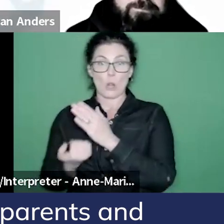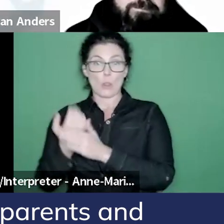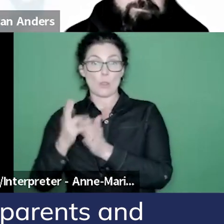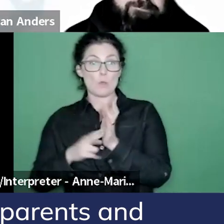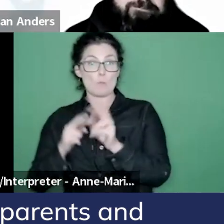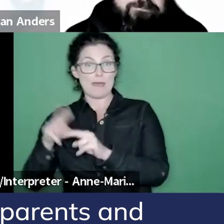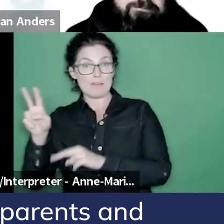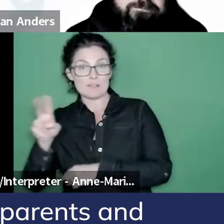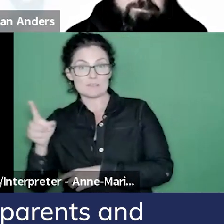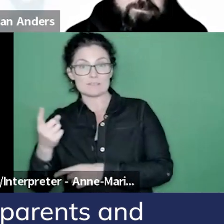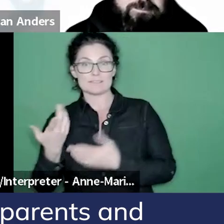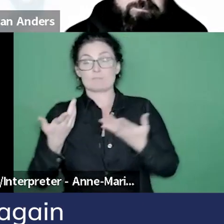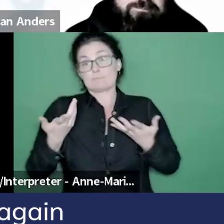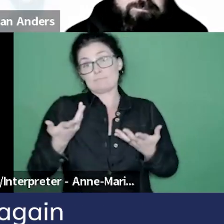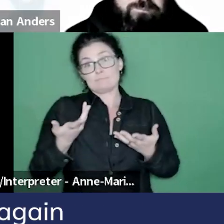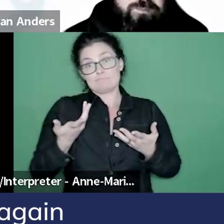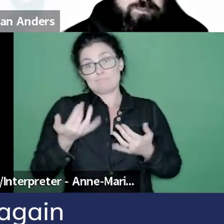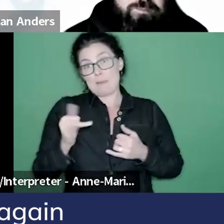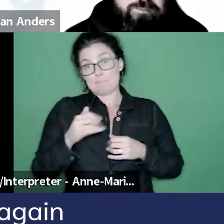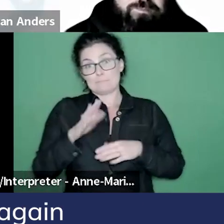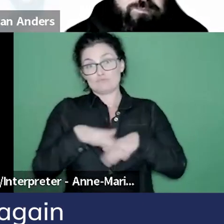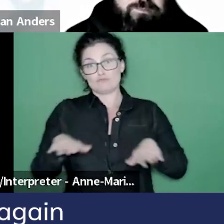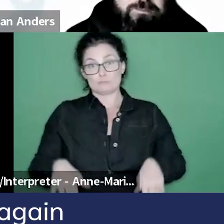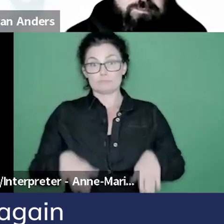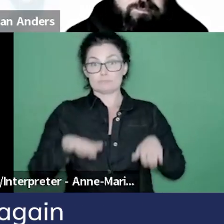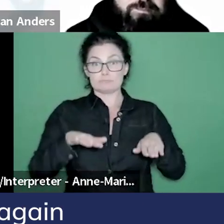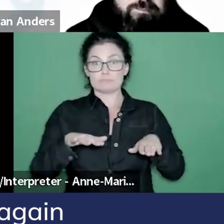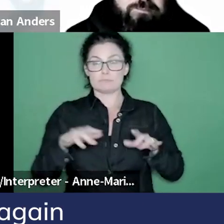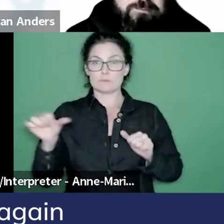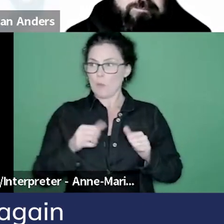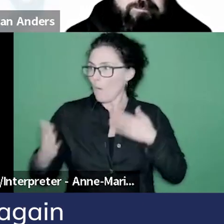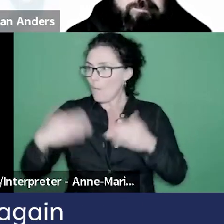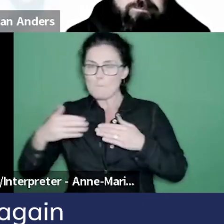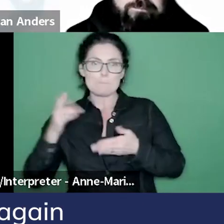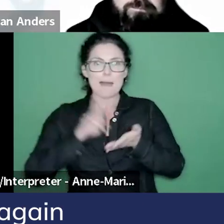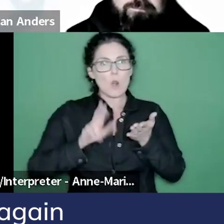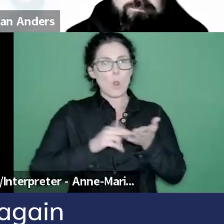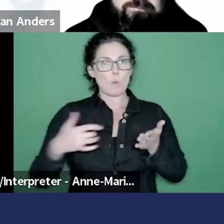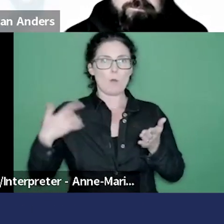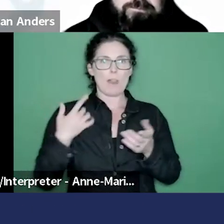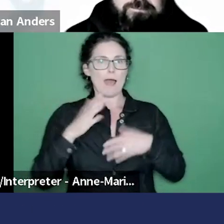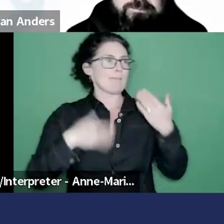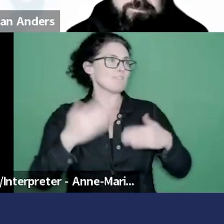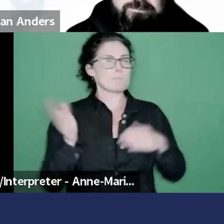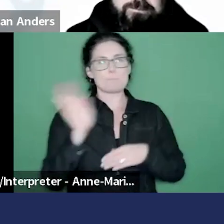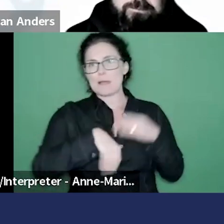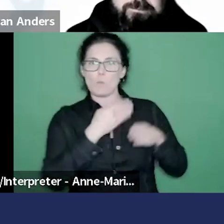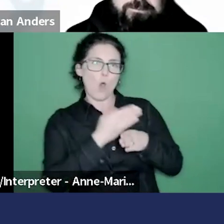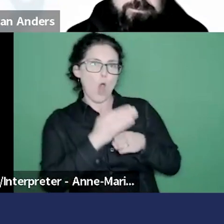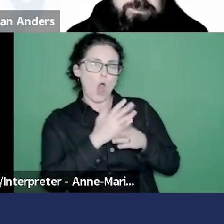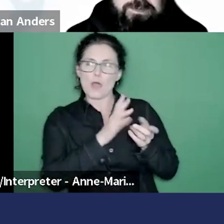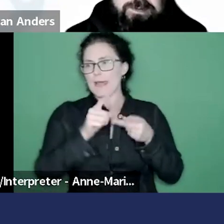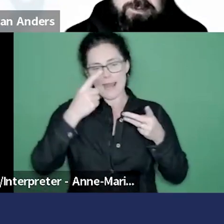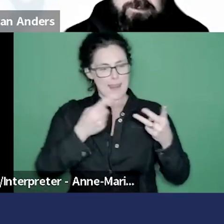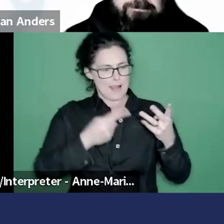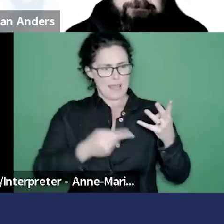existing parents, and pressure to, get going and get busy again and get on the hamster wheel again, incentives to get back to work,